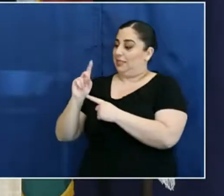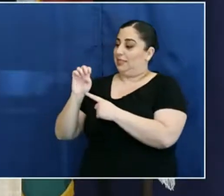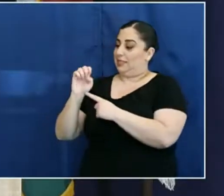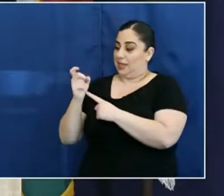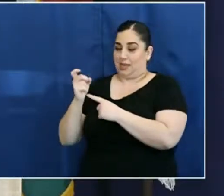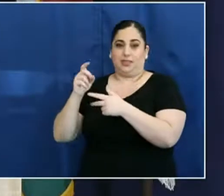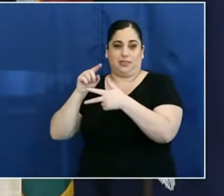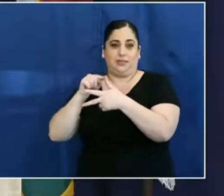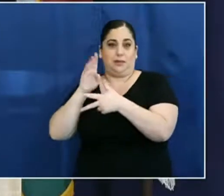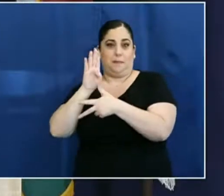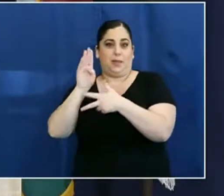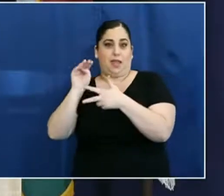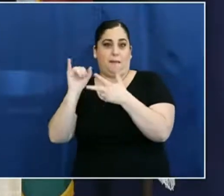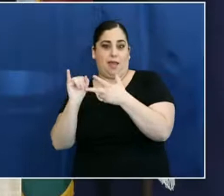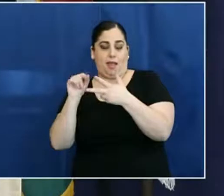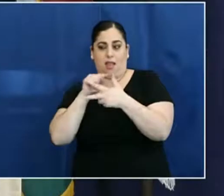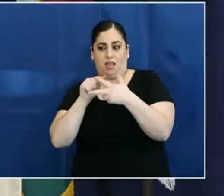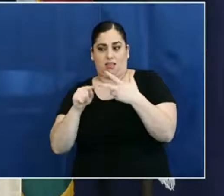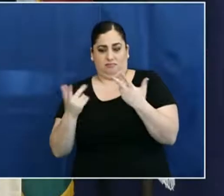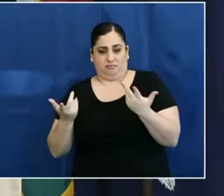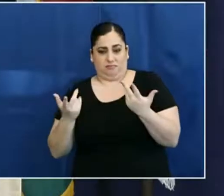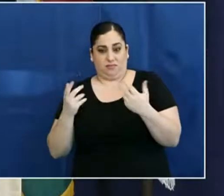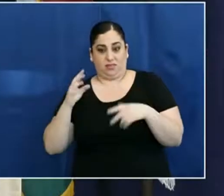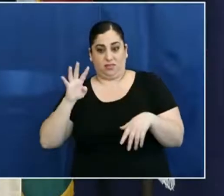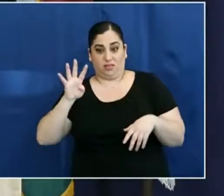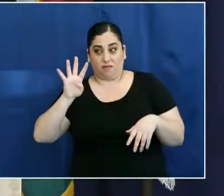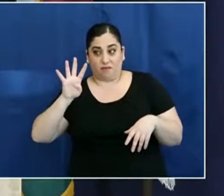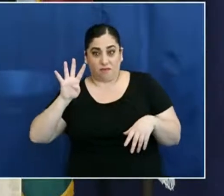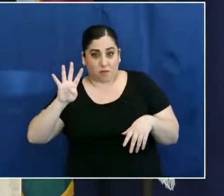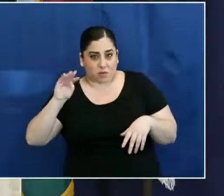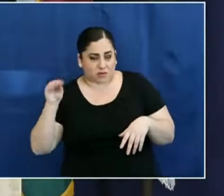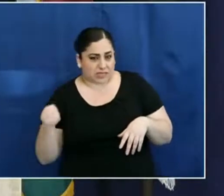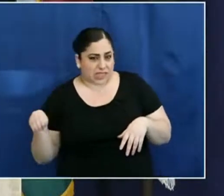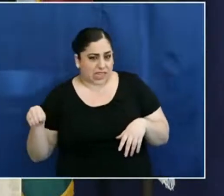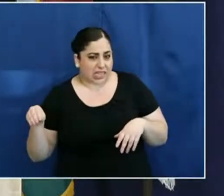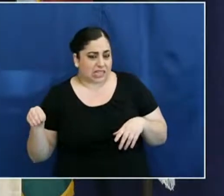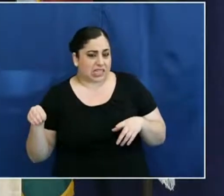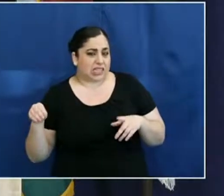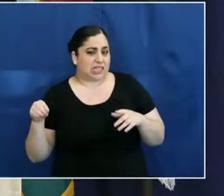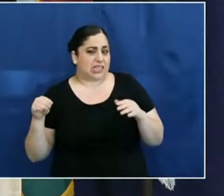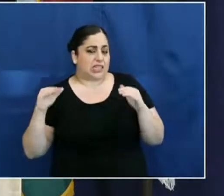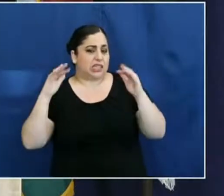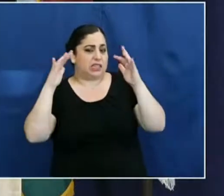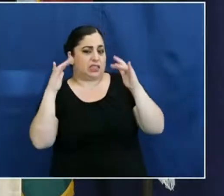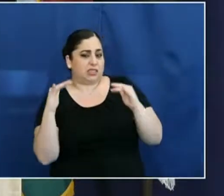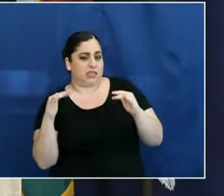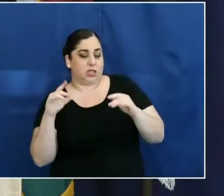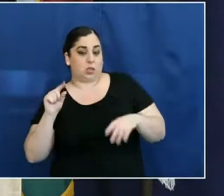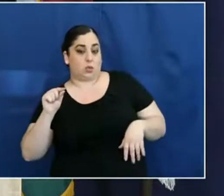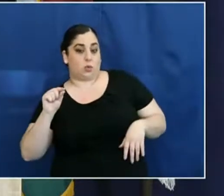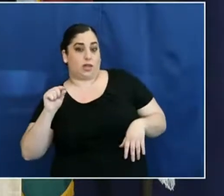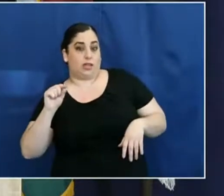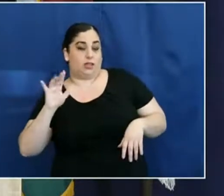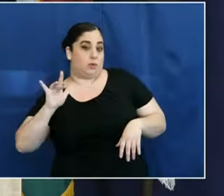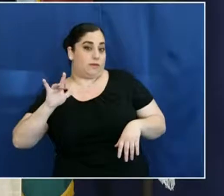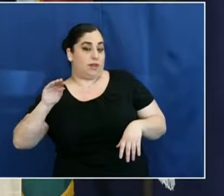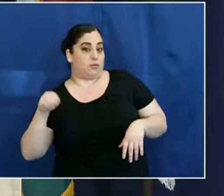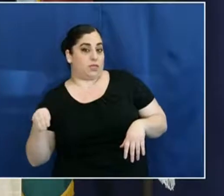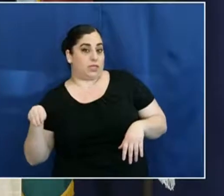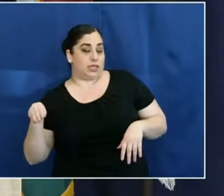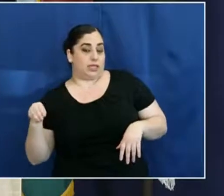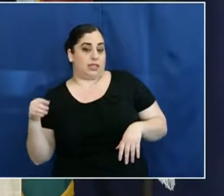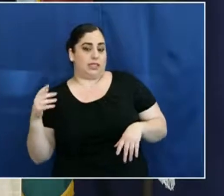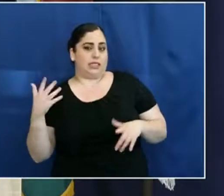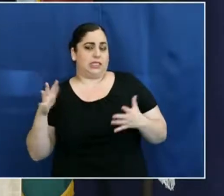local population by BMI. It looks like going from 40 to 25 adds about 1.2 million